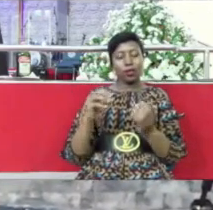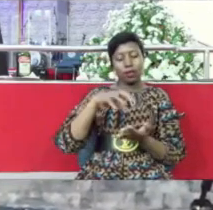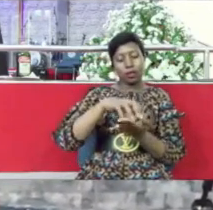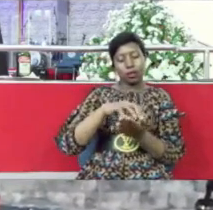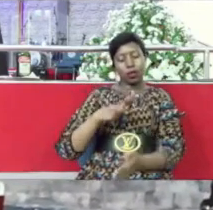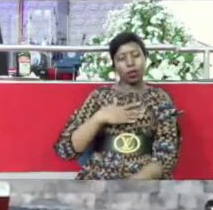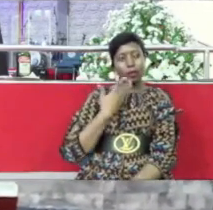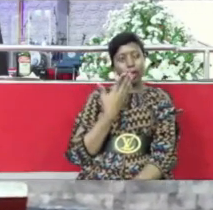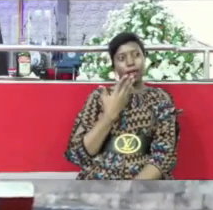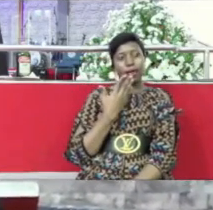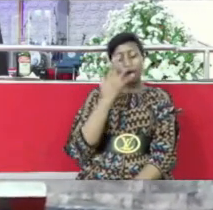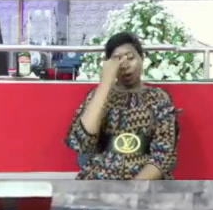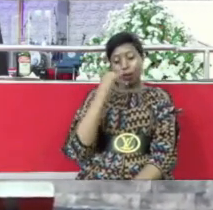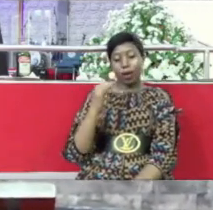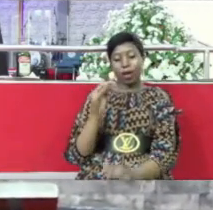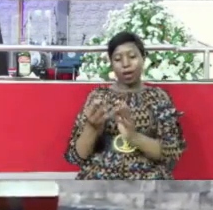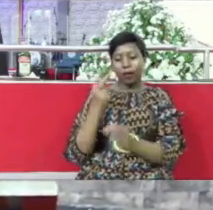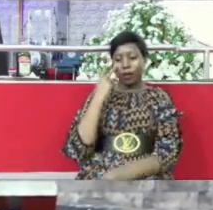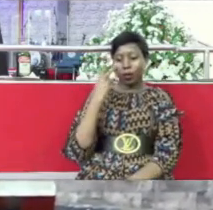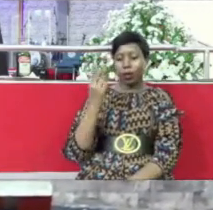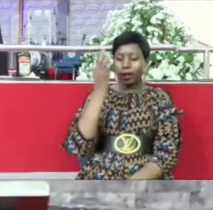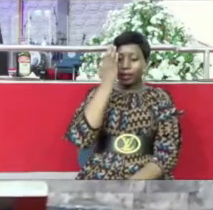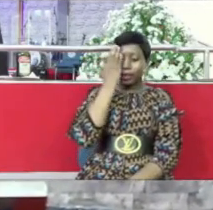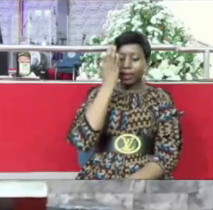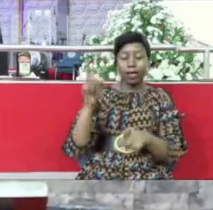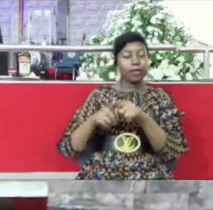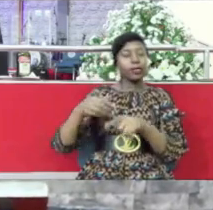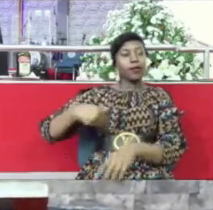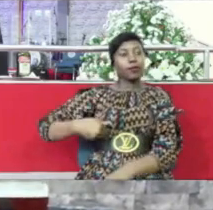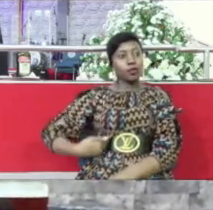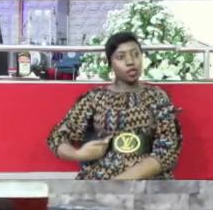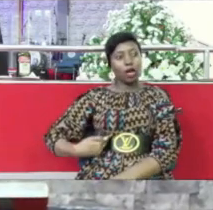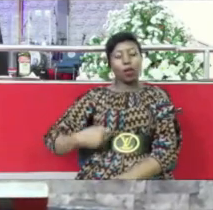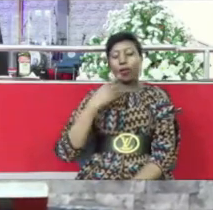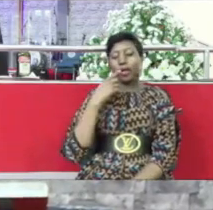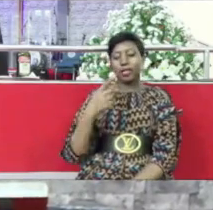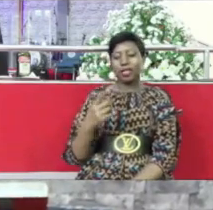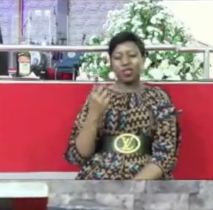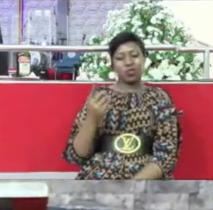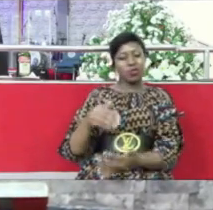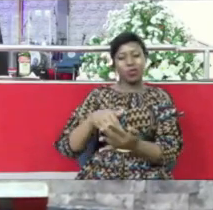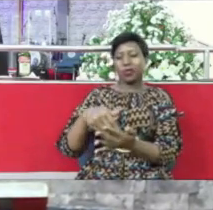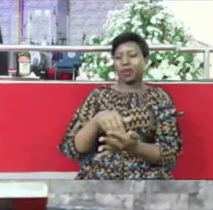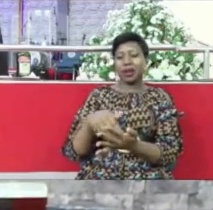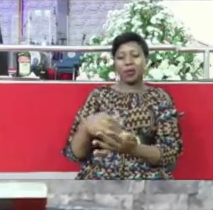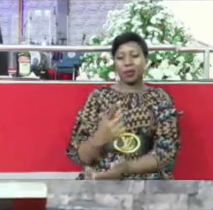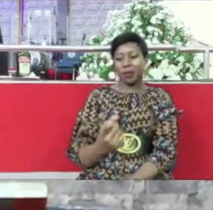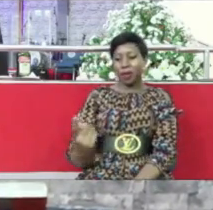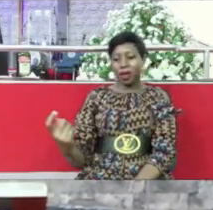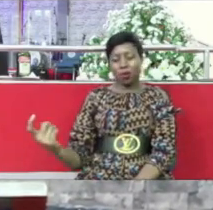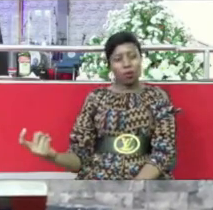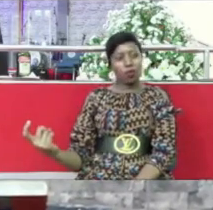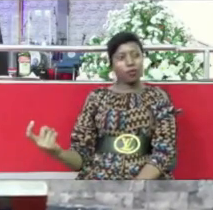God looks at Israel. Mungu anaangalia Israeli. And Jacob. Na Yakobo. And says you are a weak worm. Wewe ni mdudu mdogo. You are a